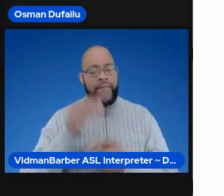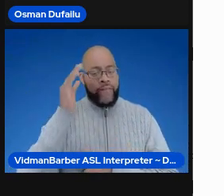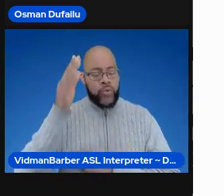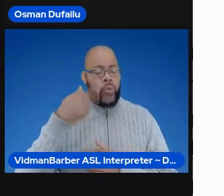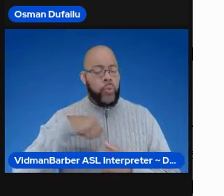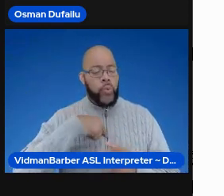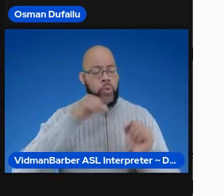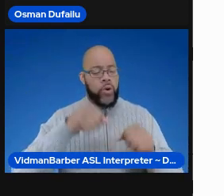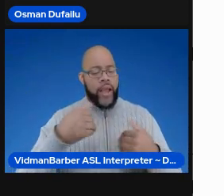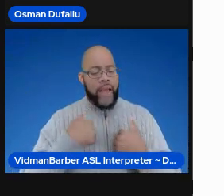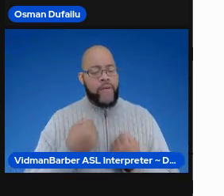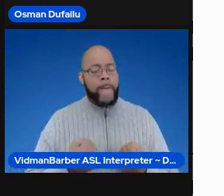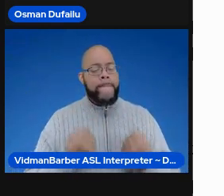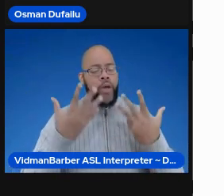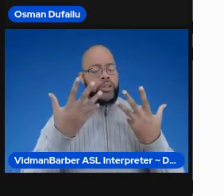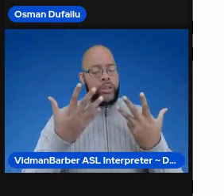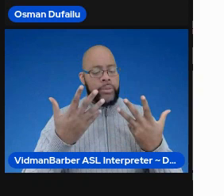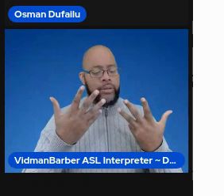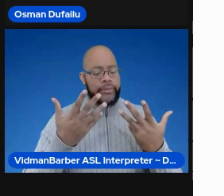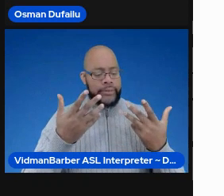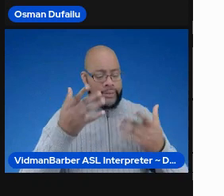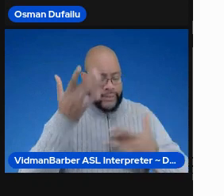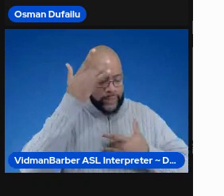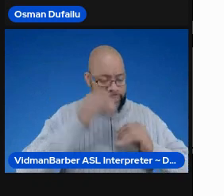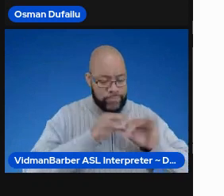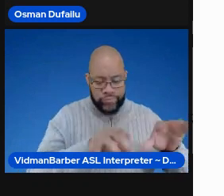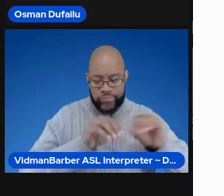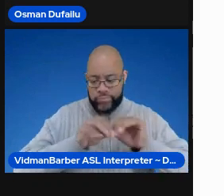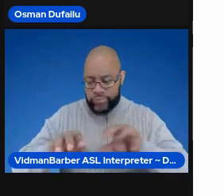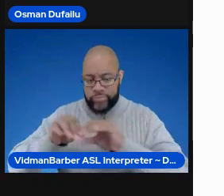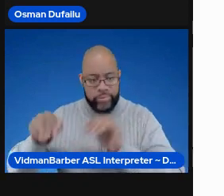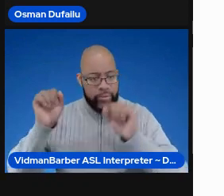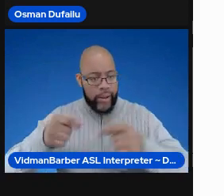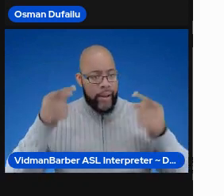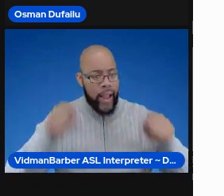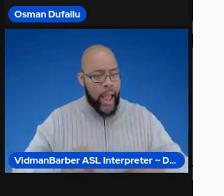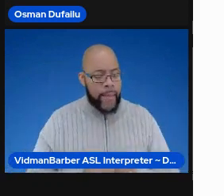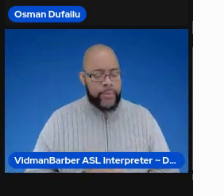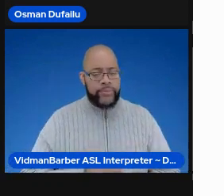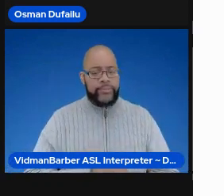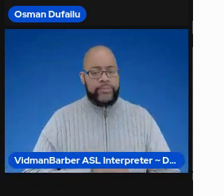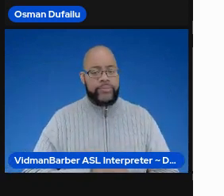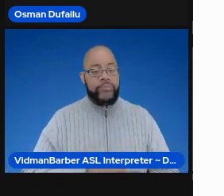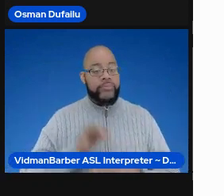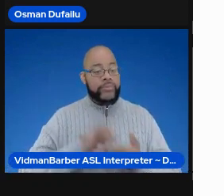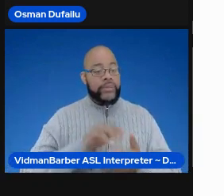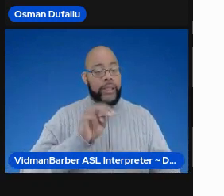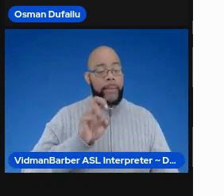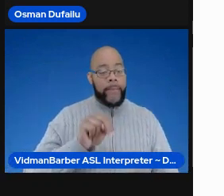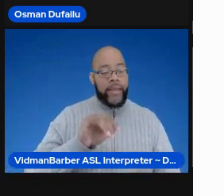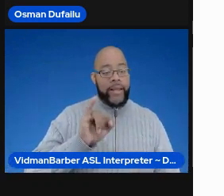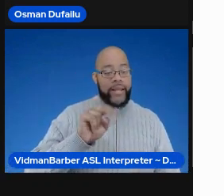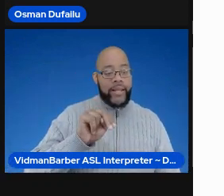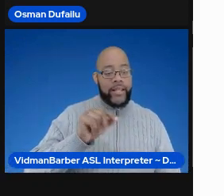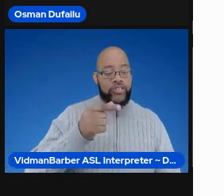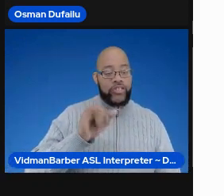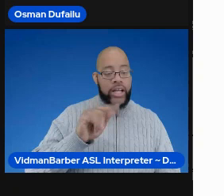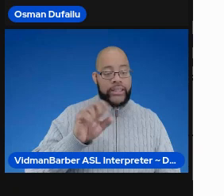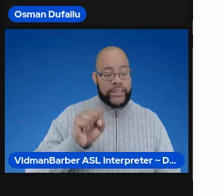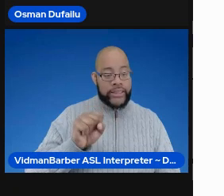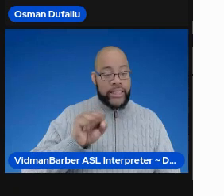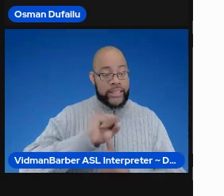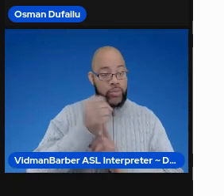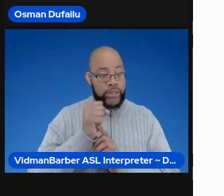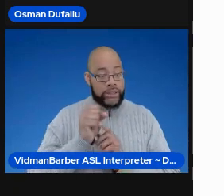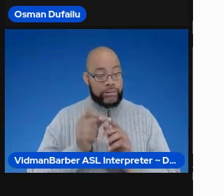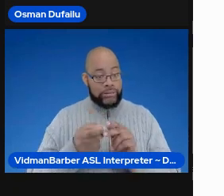have multiple epidemics, because this could be a case. If the meningitis situation had escalated, we would have